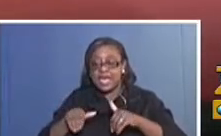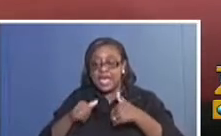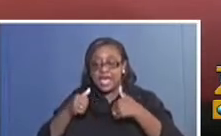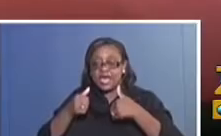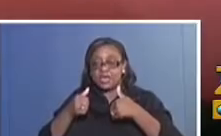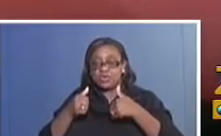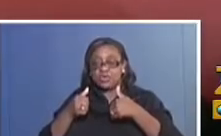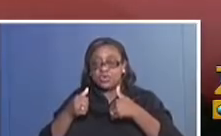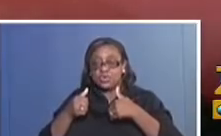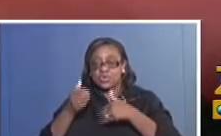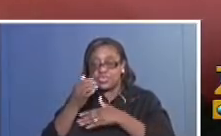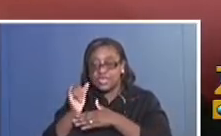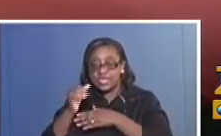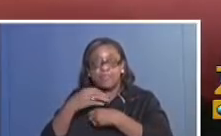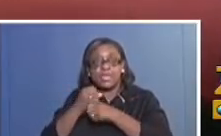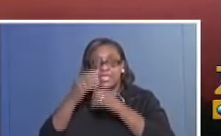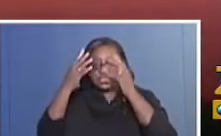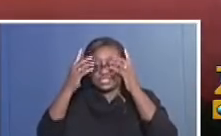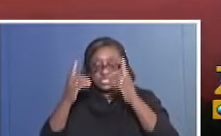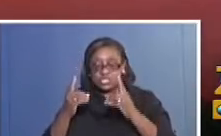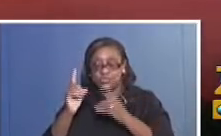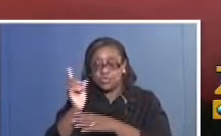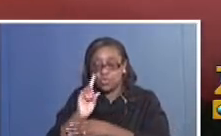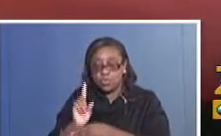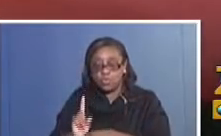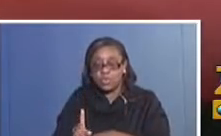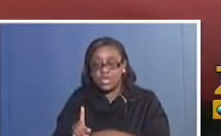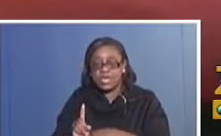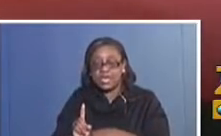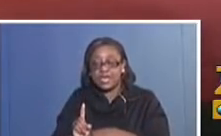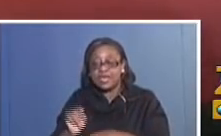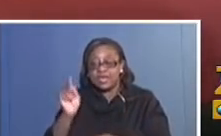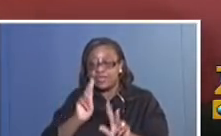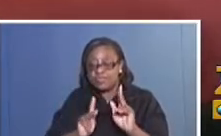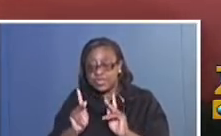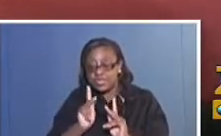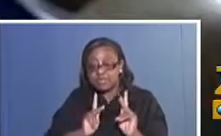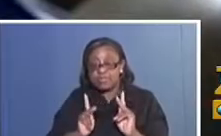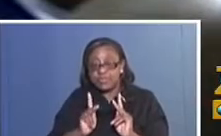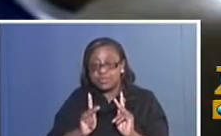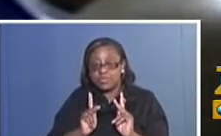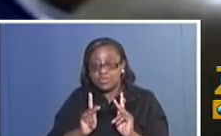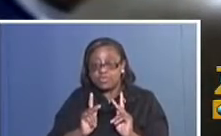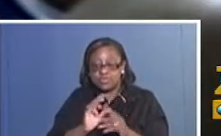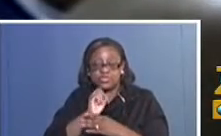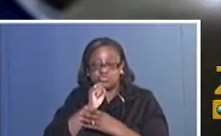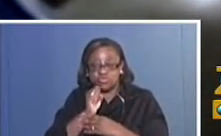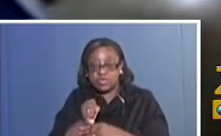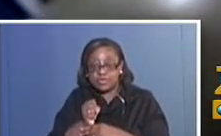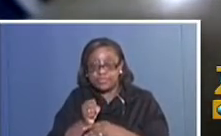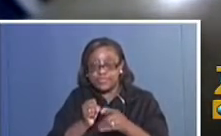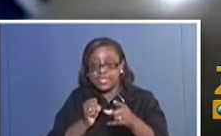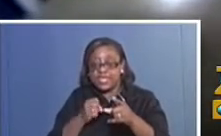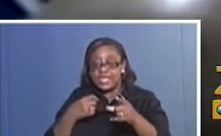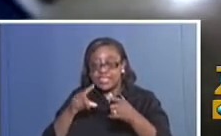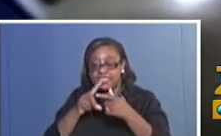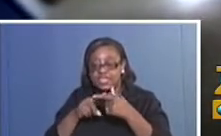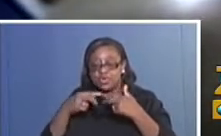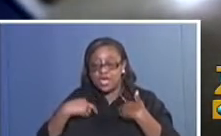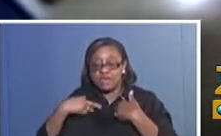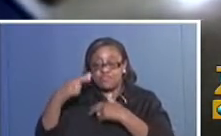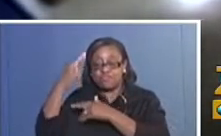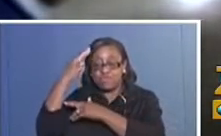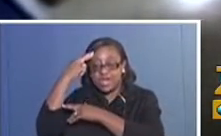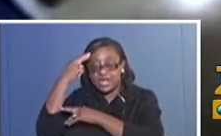to regularize and make a decision on how they're going to go to regularize these persons to make them whole. Attorney General the Honorable Ryan